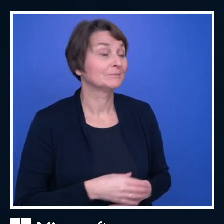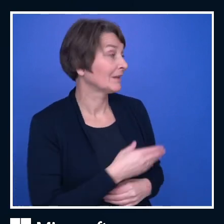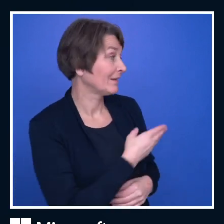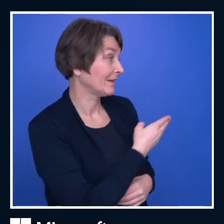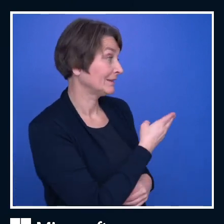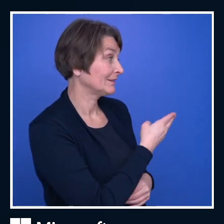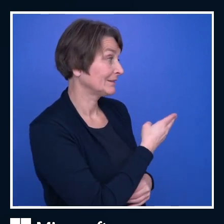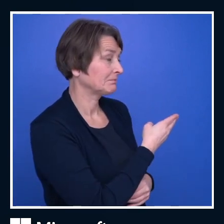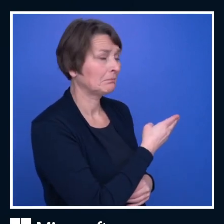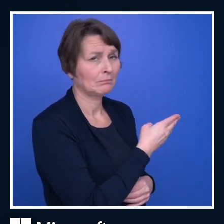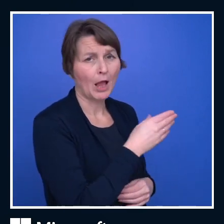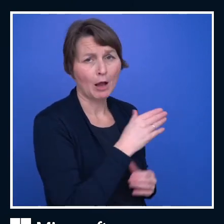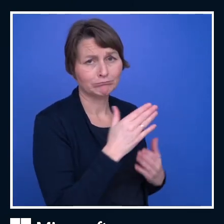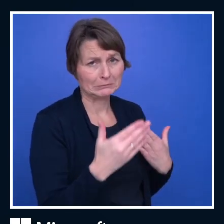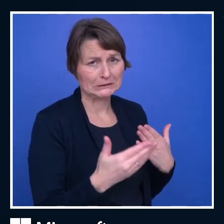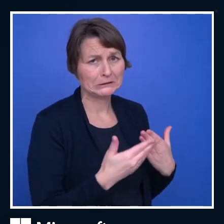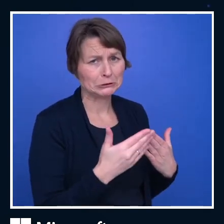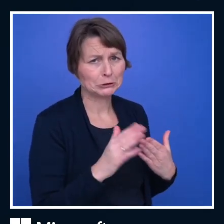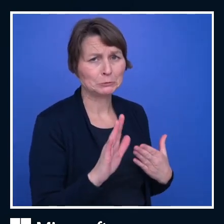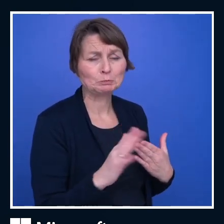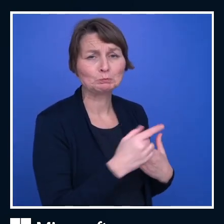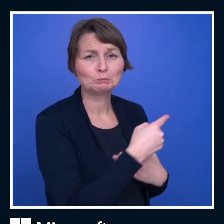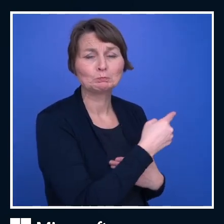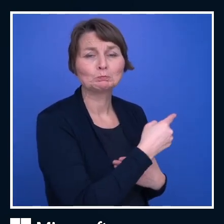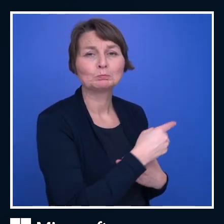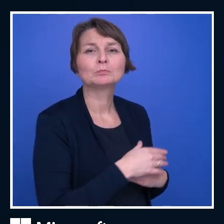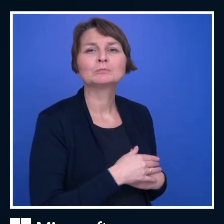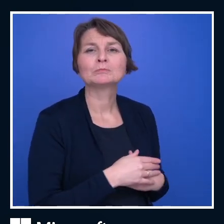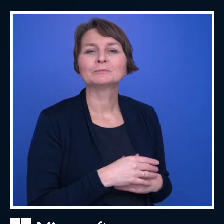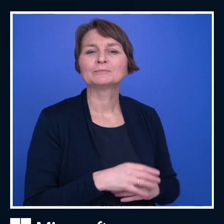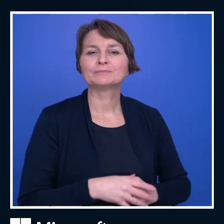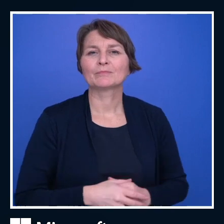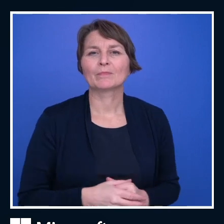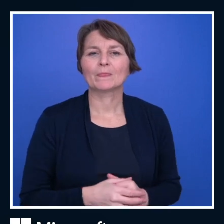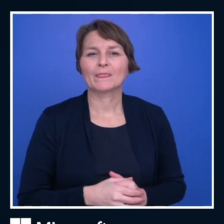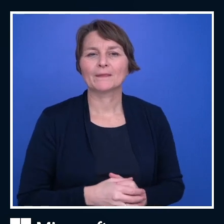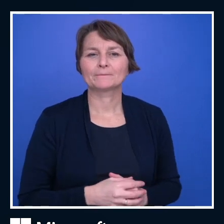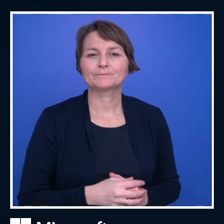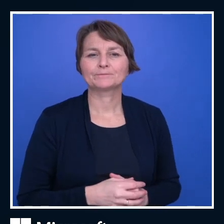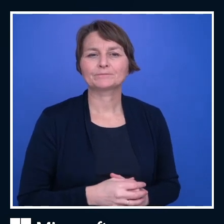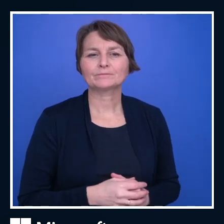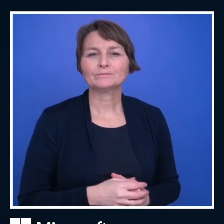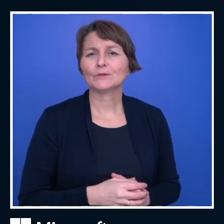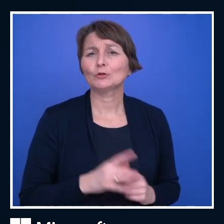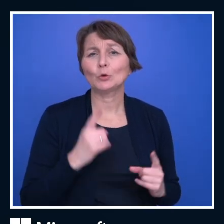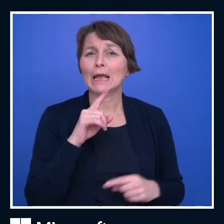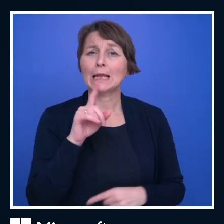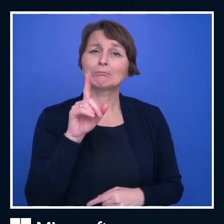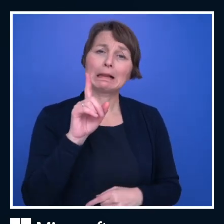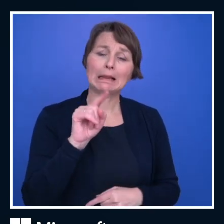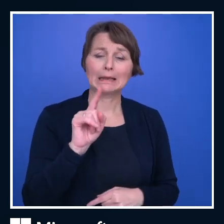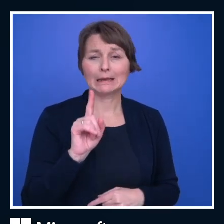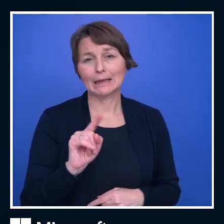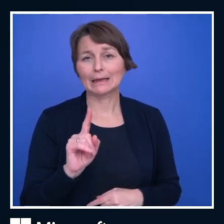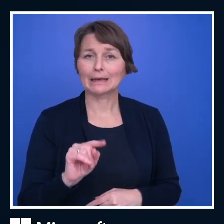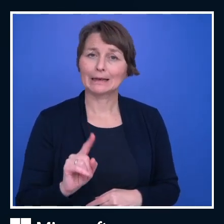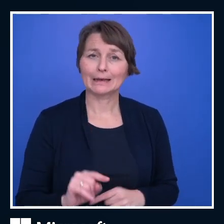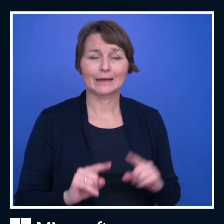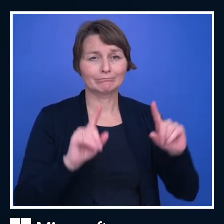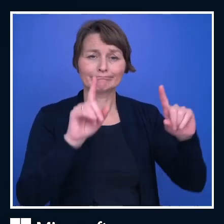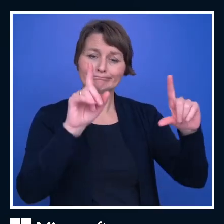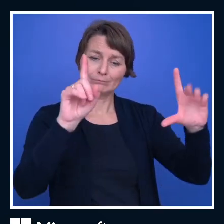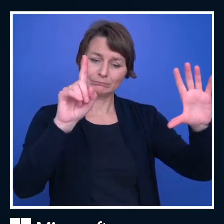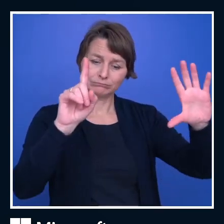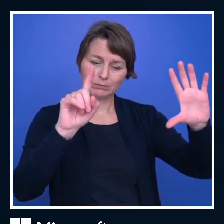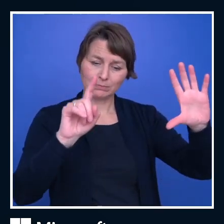part of the wizard, of course, we can just do click, click, click, and actually say just what we want. So we want to